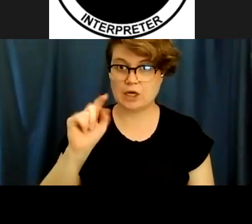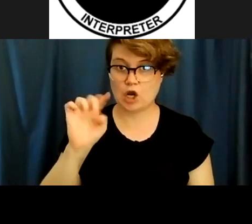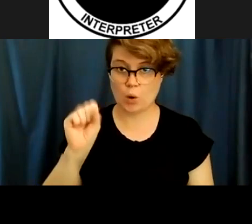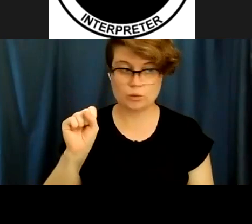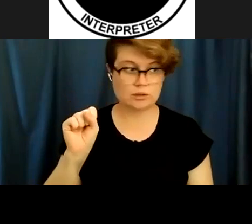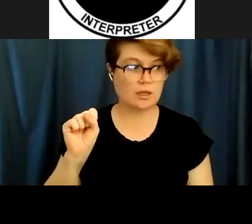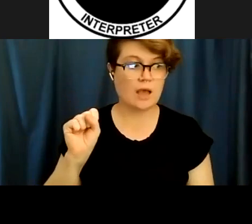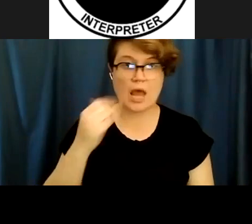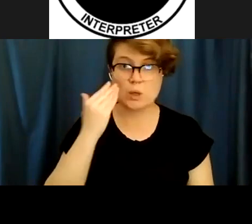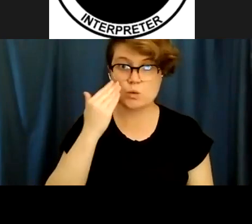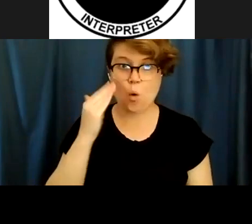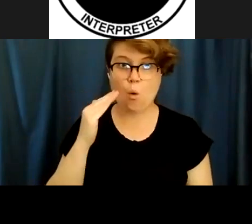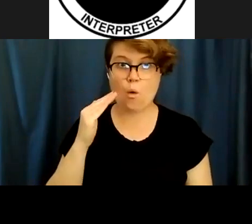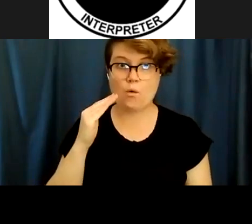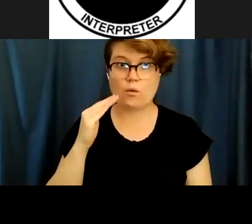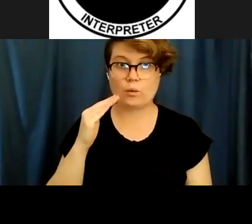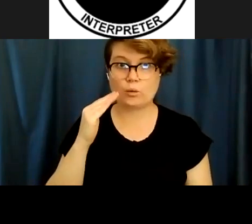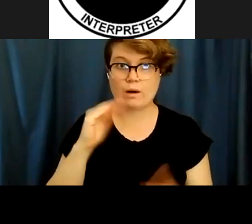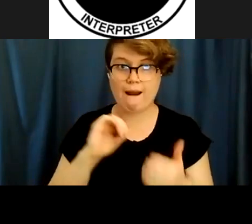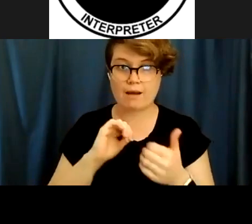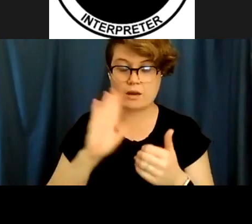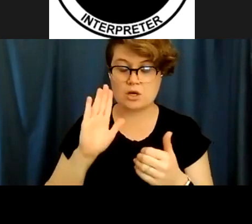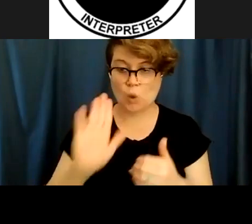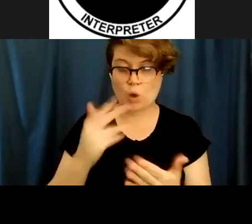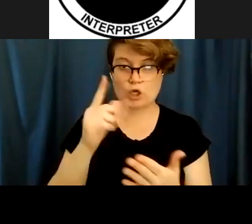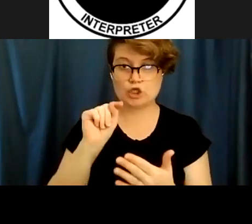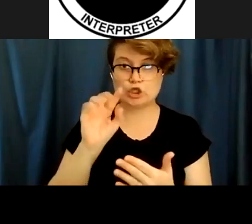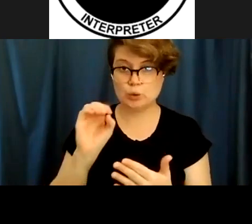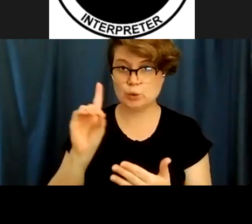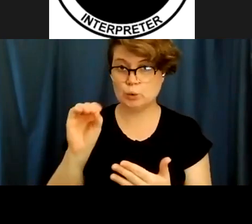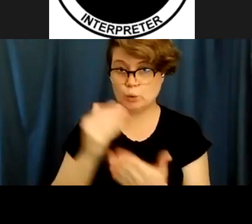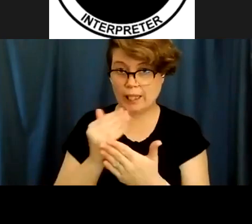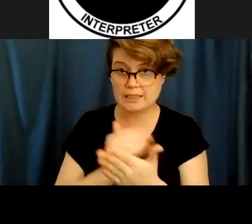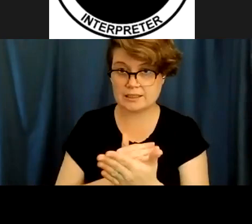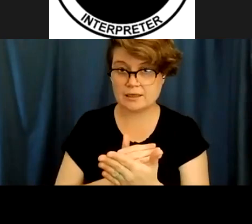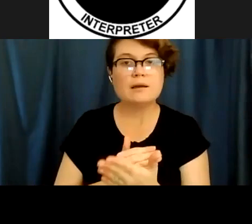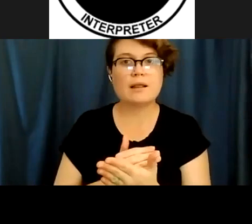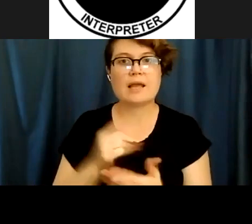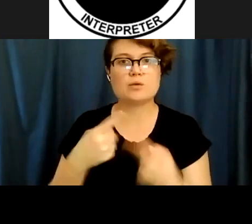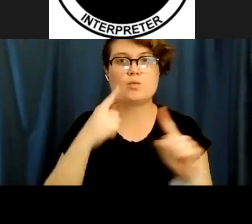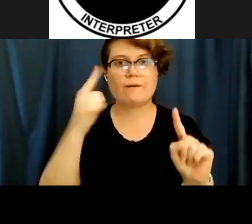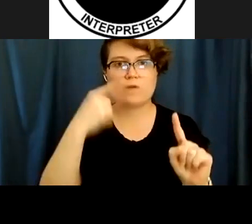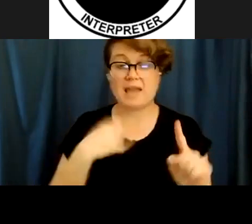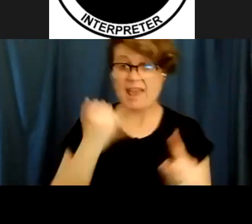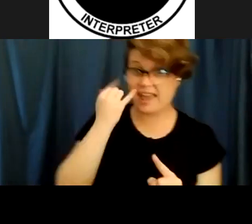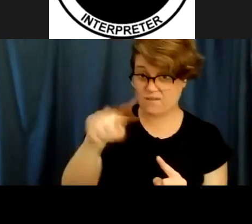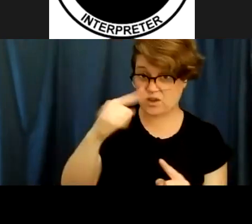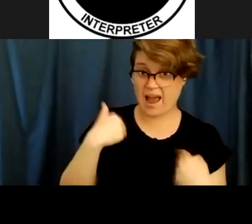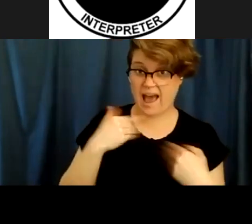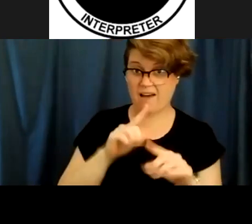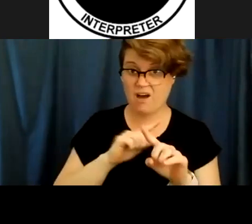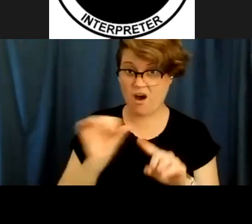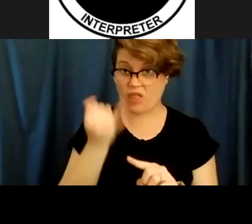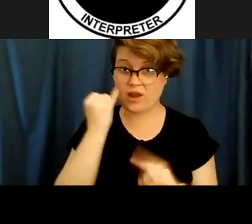me. And also, if you all have things that have worked really well for you, please feel free to share that in a chat. I really want us to kind